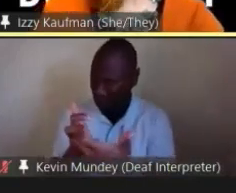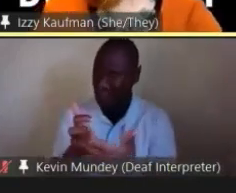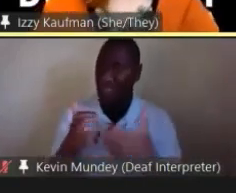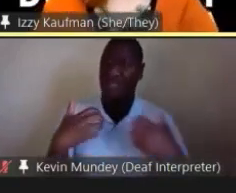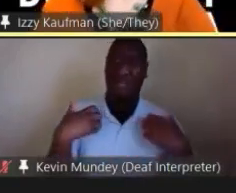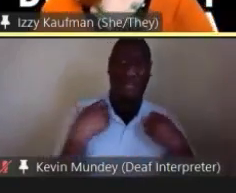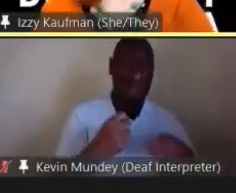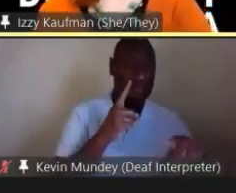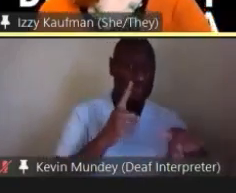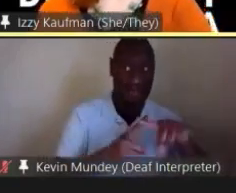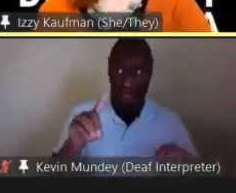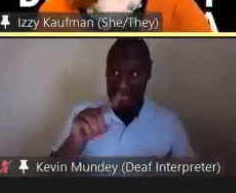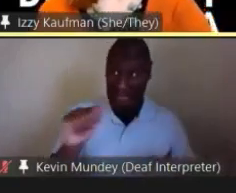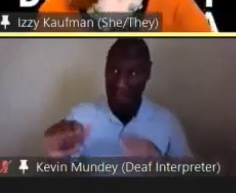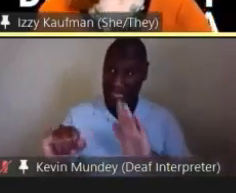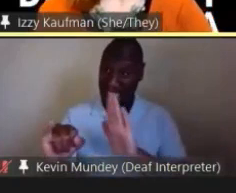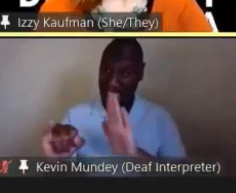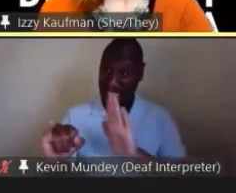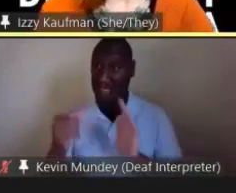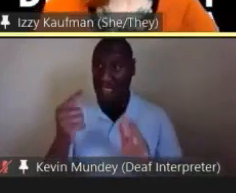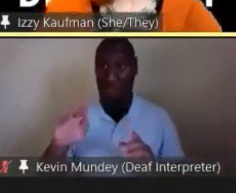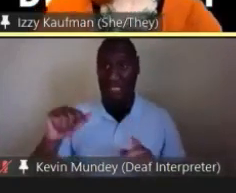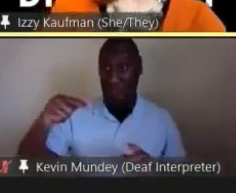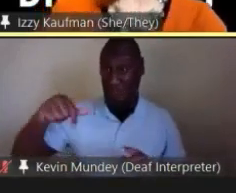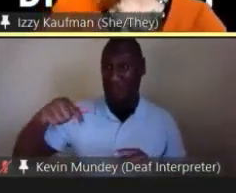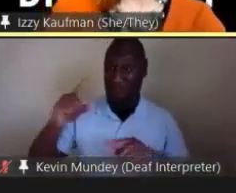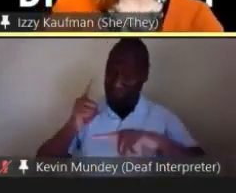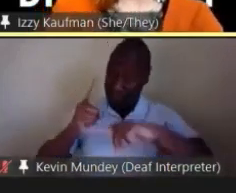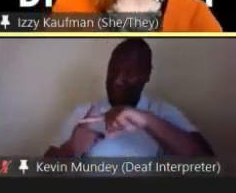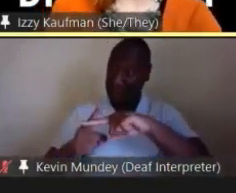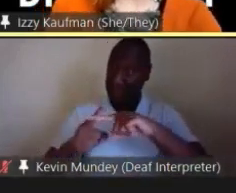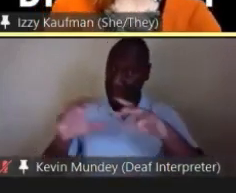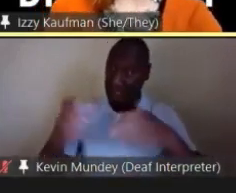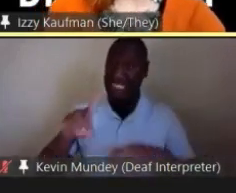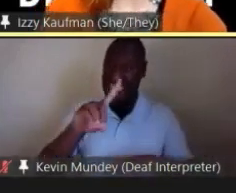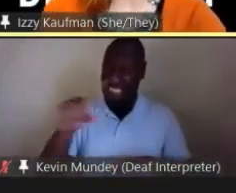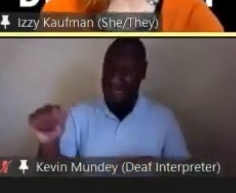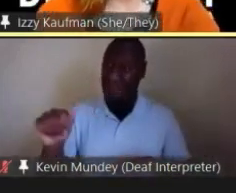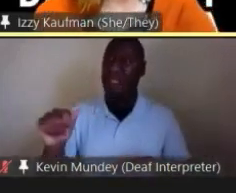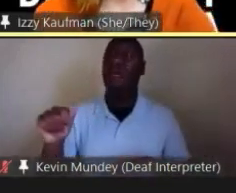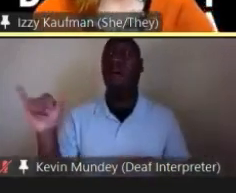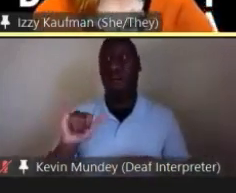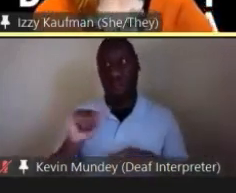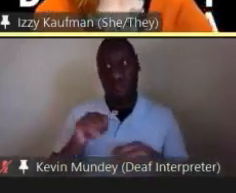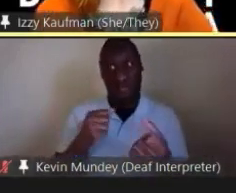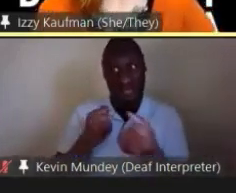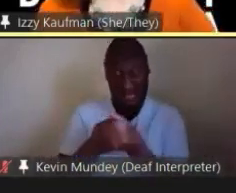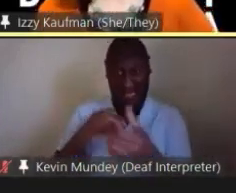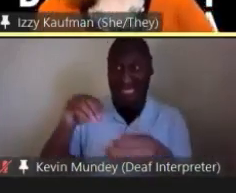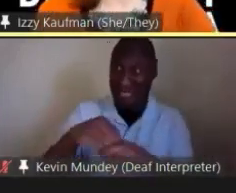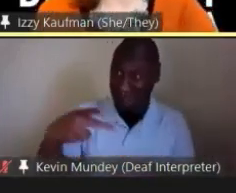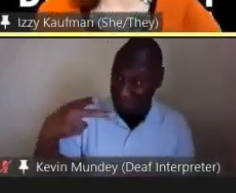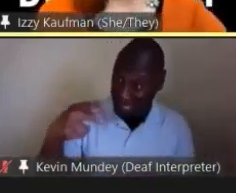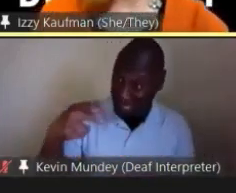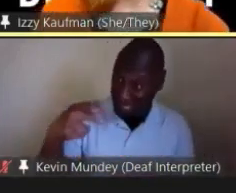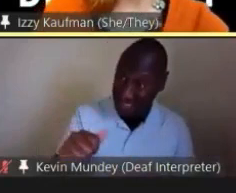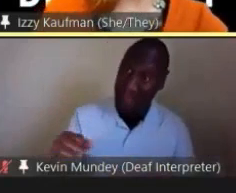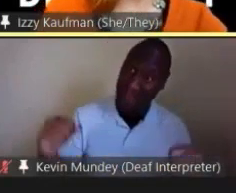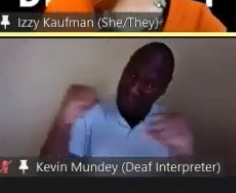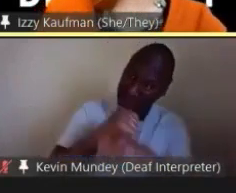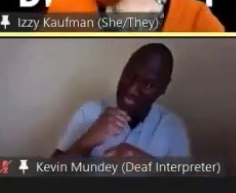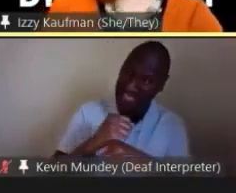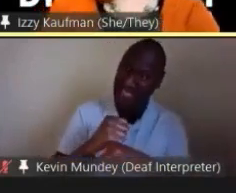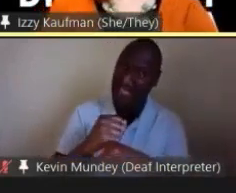identity, LGBTQIA+ and disability, disability supports in PA, fighting ableism, disability and